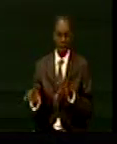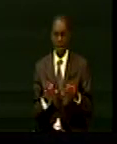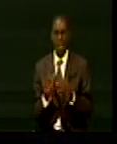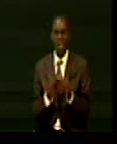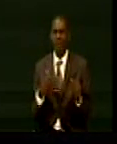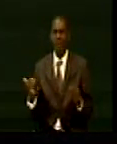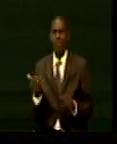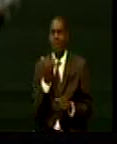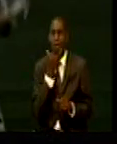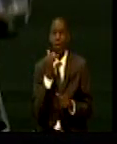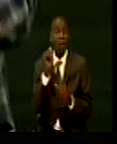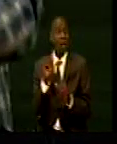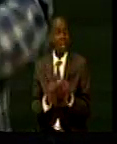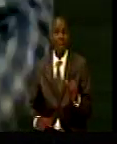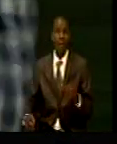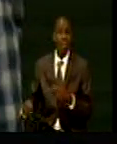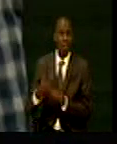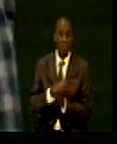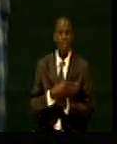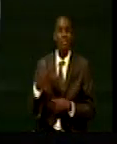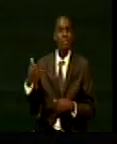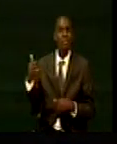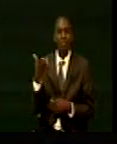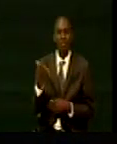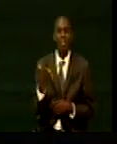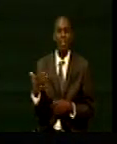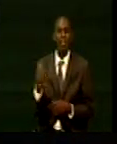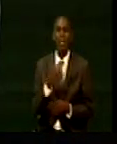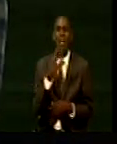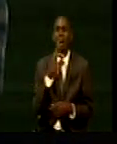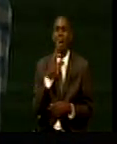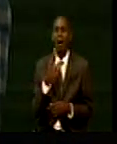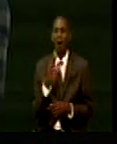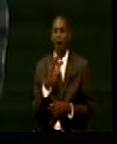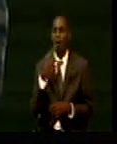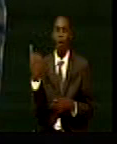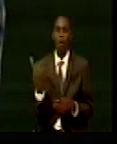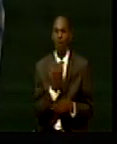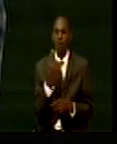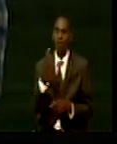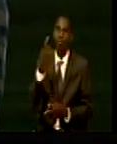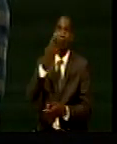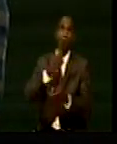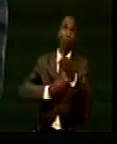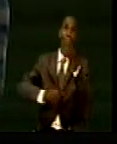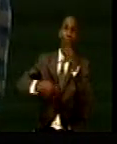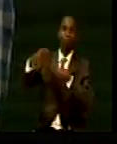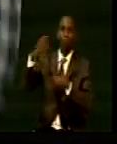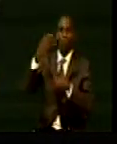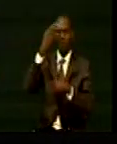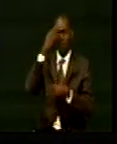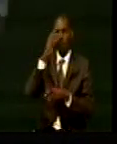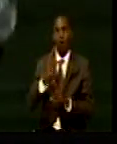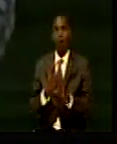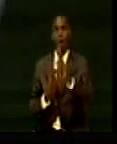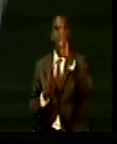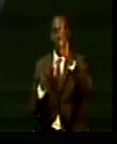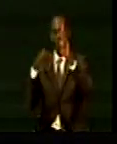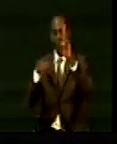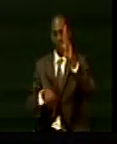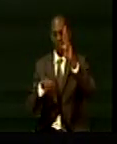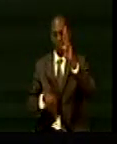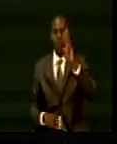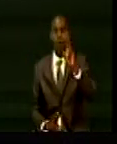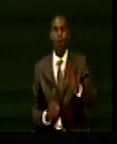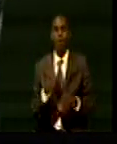every day. They're upside down. But now you say, I have the command, and the command is given